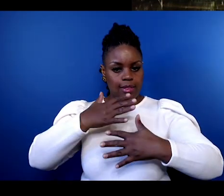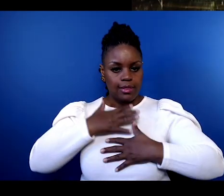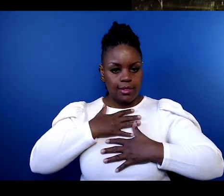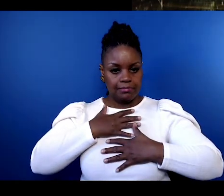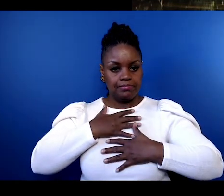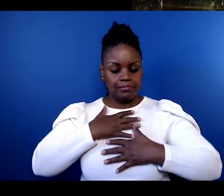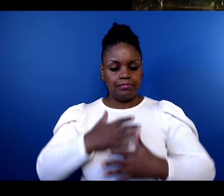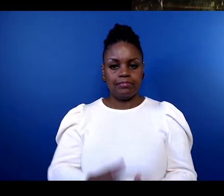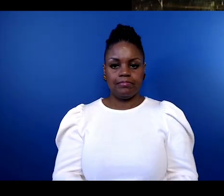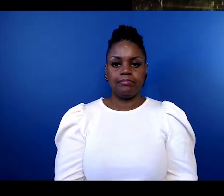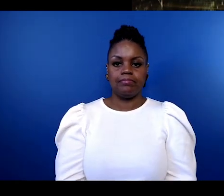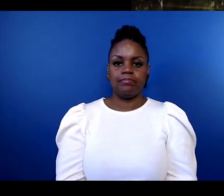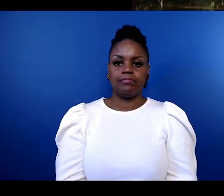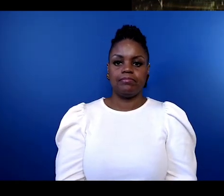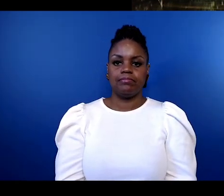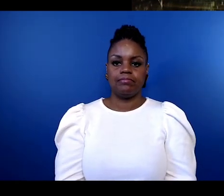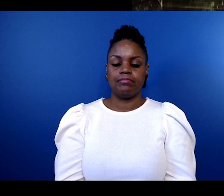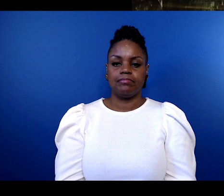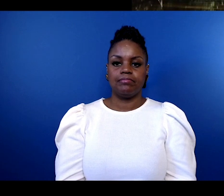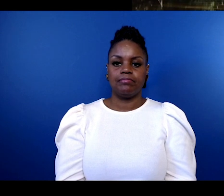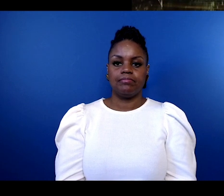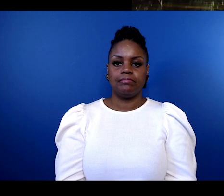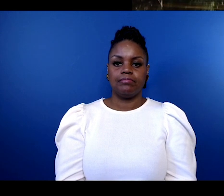Again, on your next inhale, open wide.